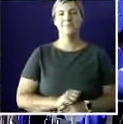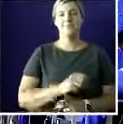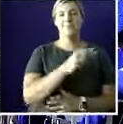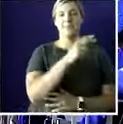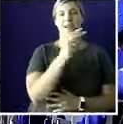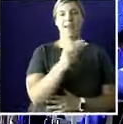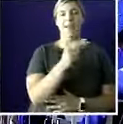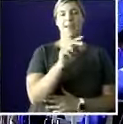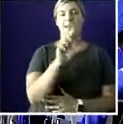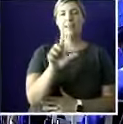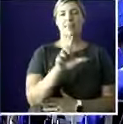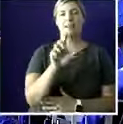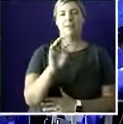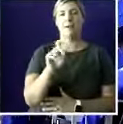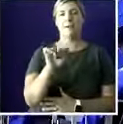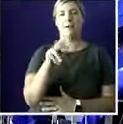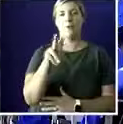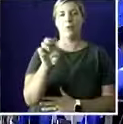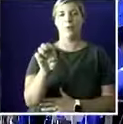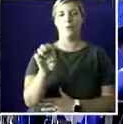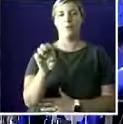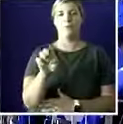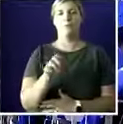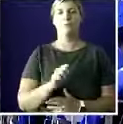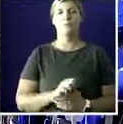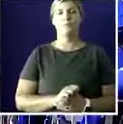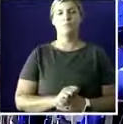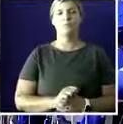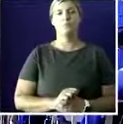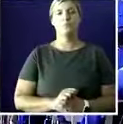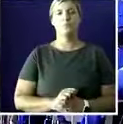Hattie Lynn Monroe.